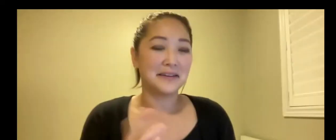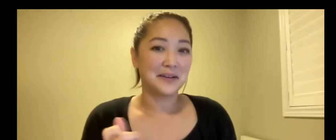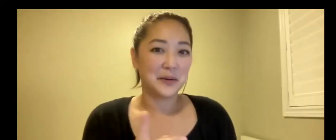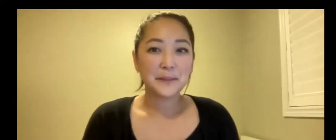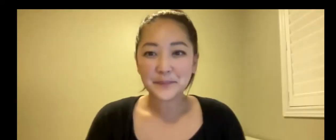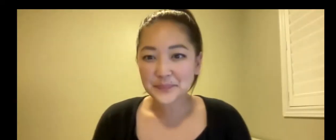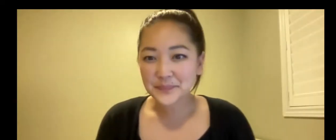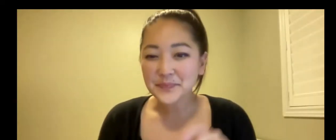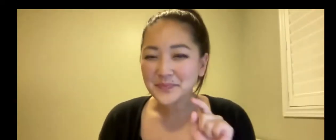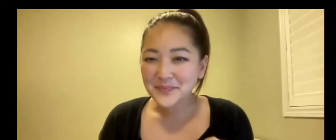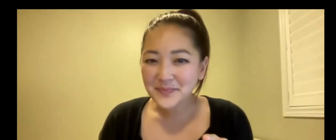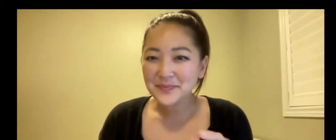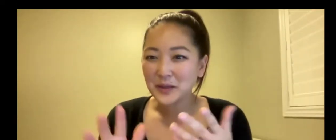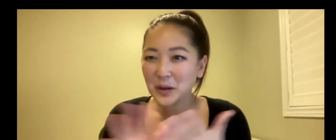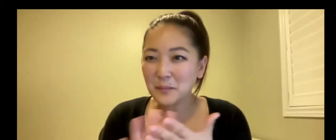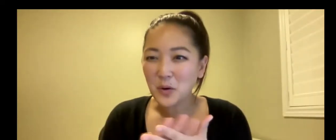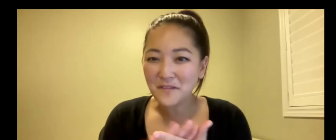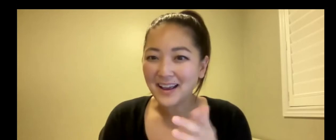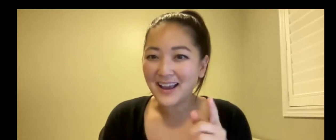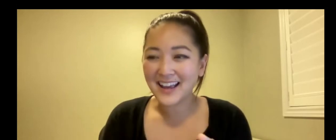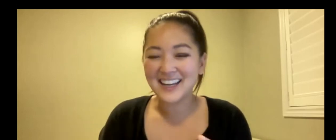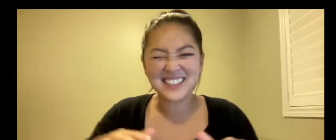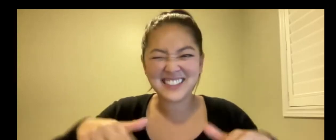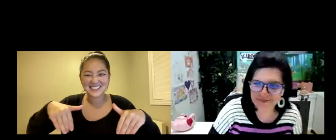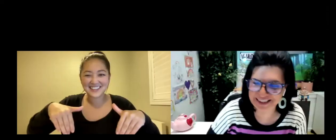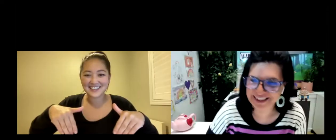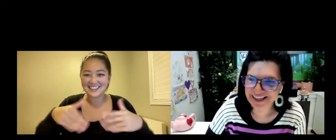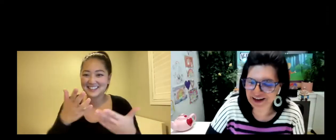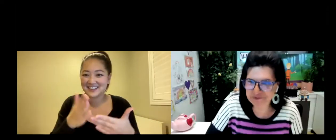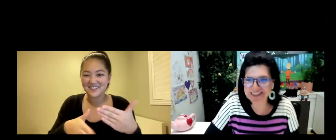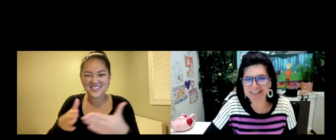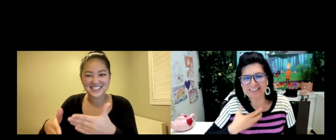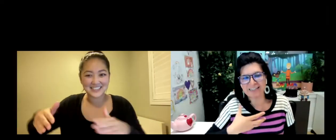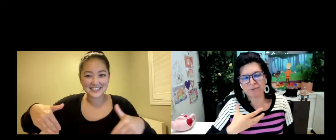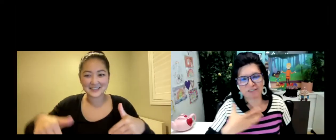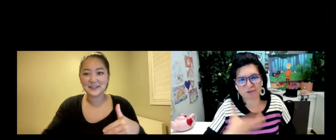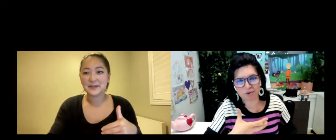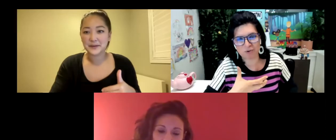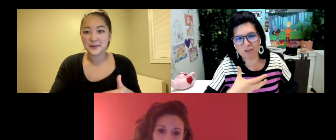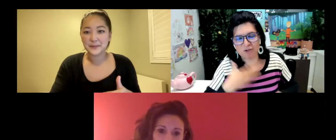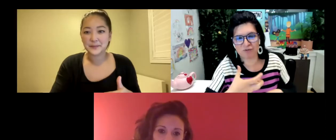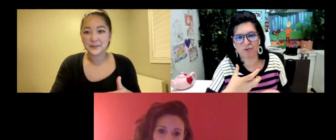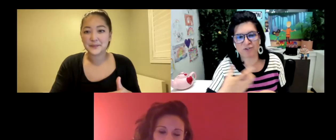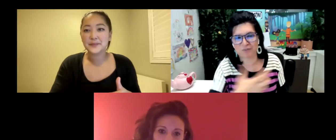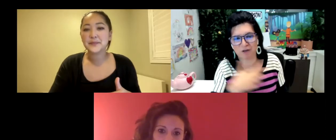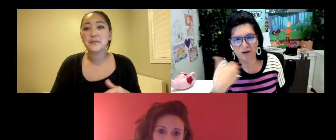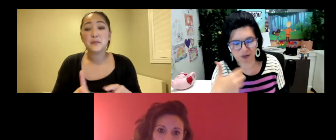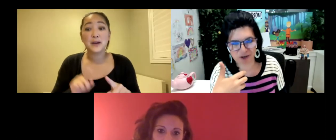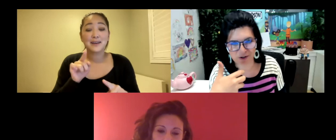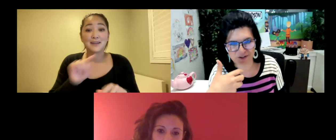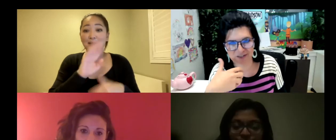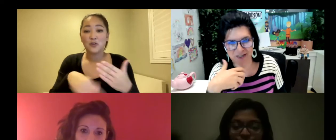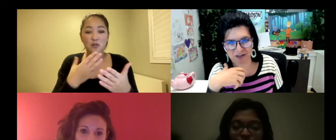So this particular video hasn't been mixed yet. We're still in production on it. But this idea was so universal among